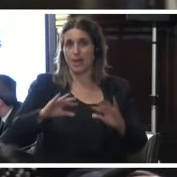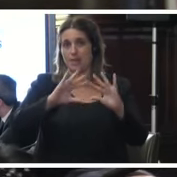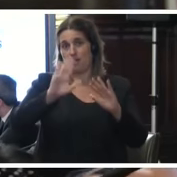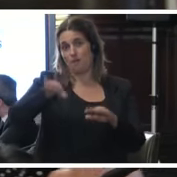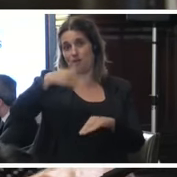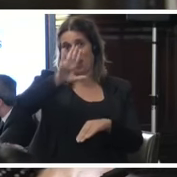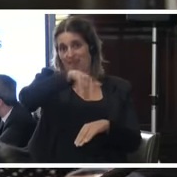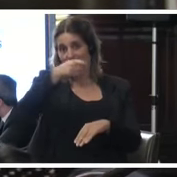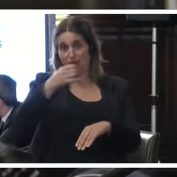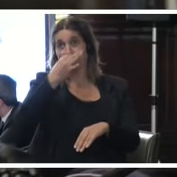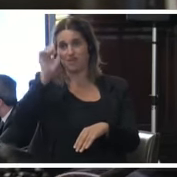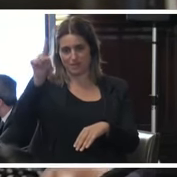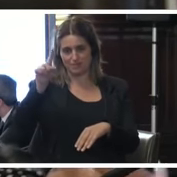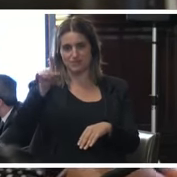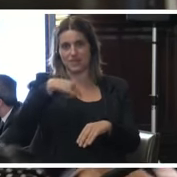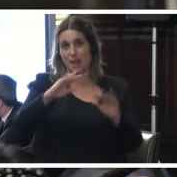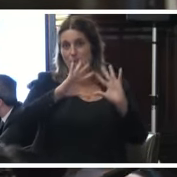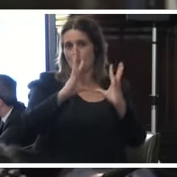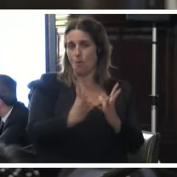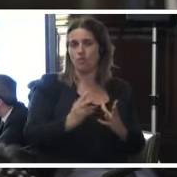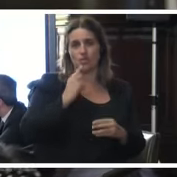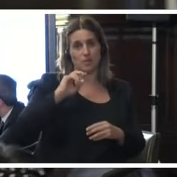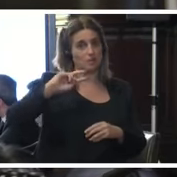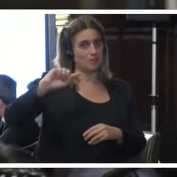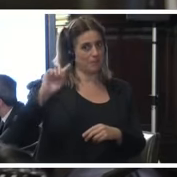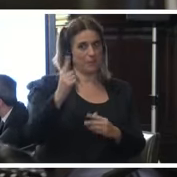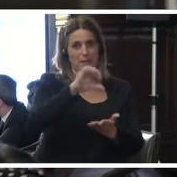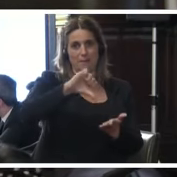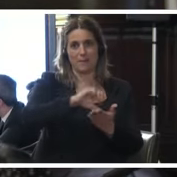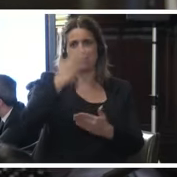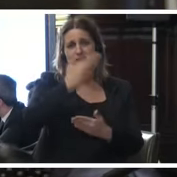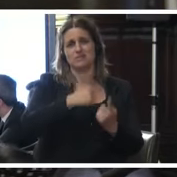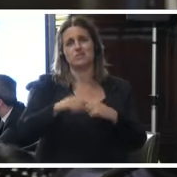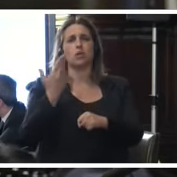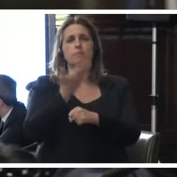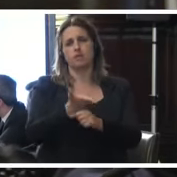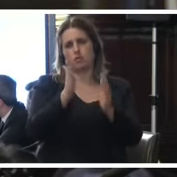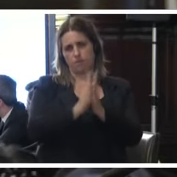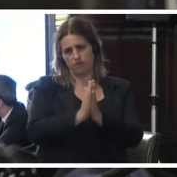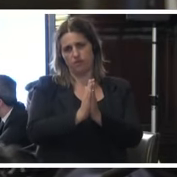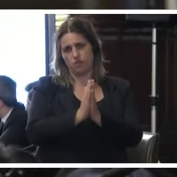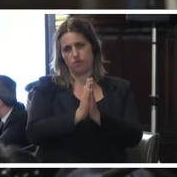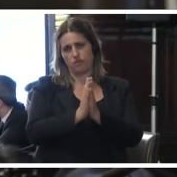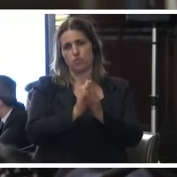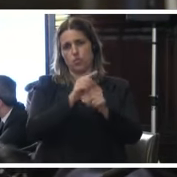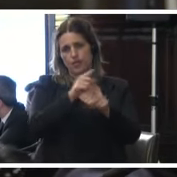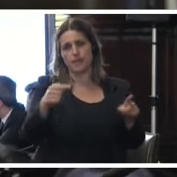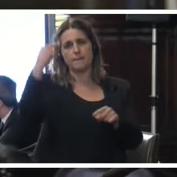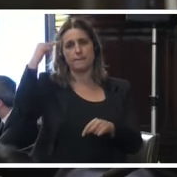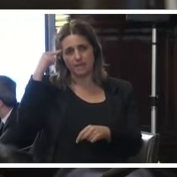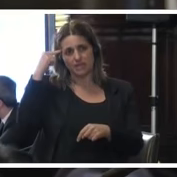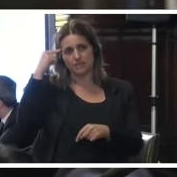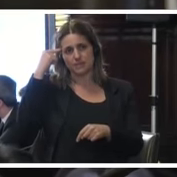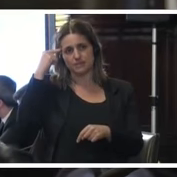the world, I would ask you to please consider that Brazil signs and ratifies